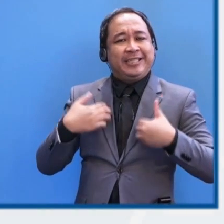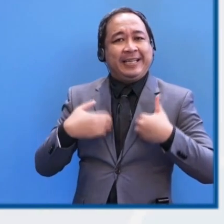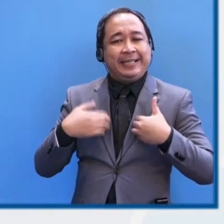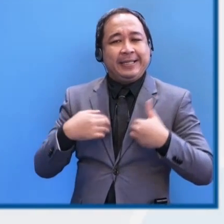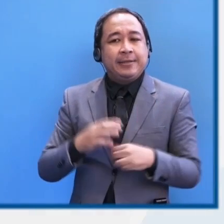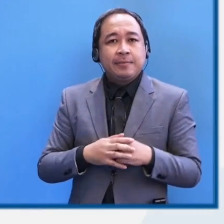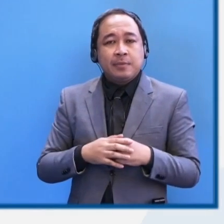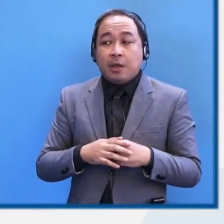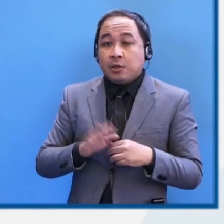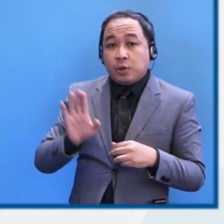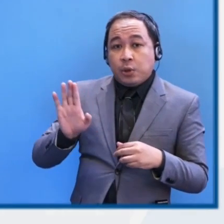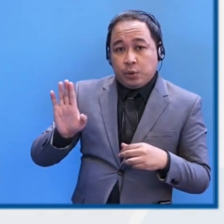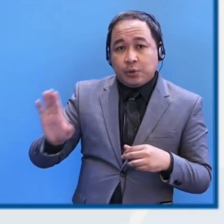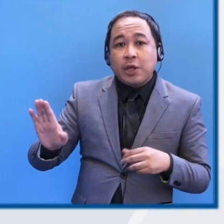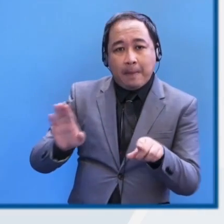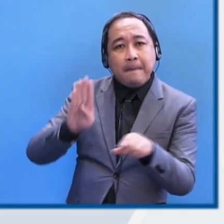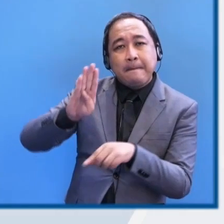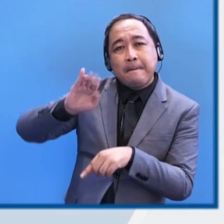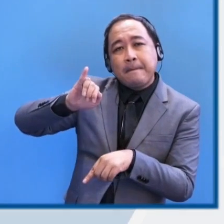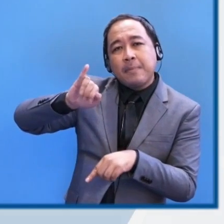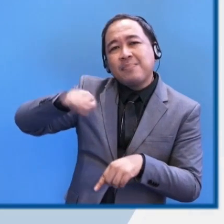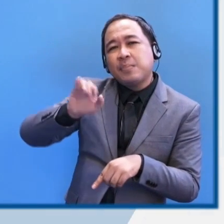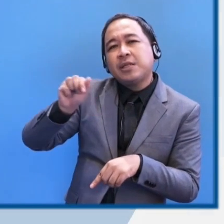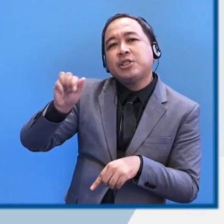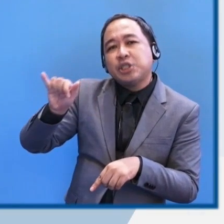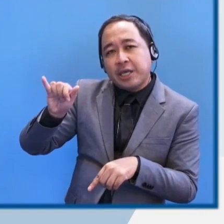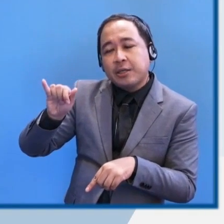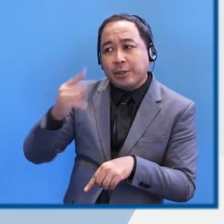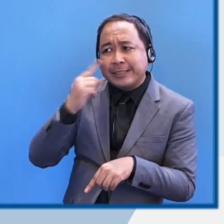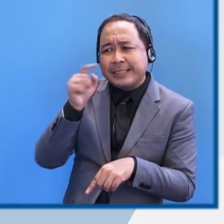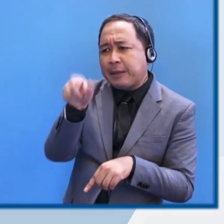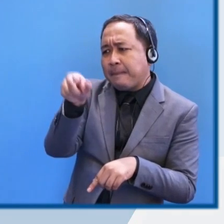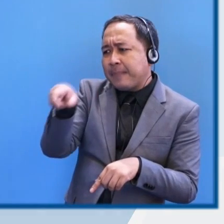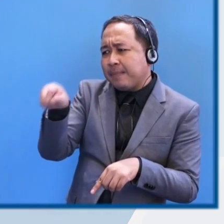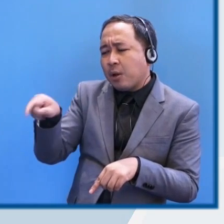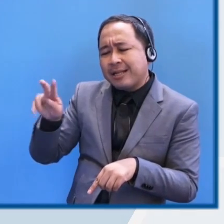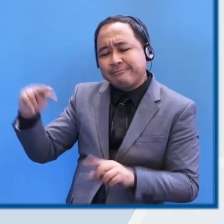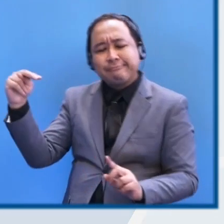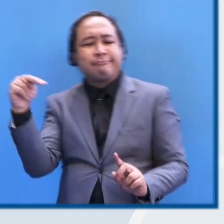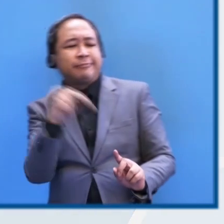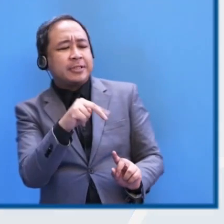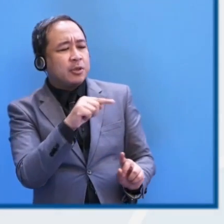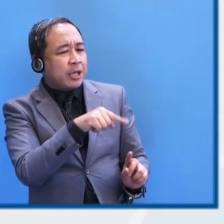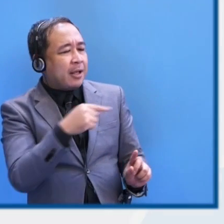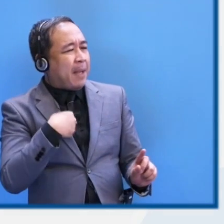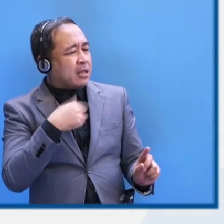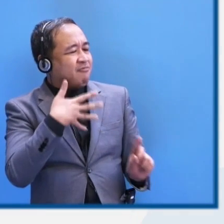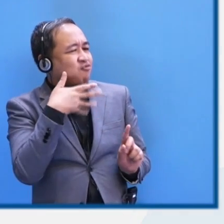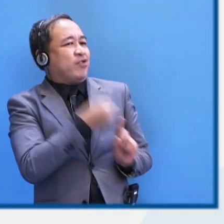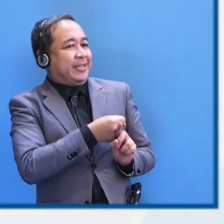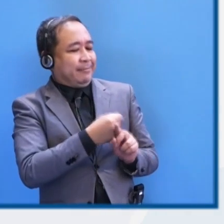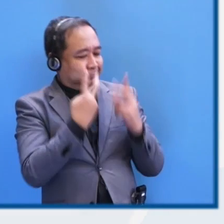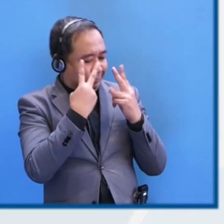the nitty-gritty of what people are thinking and what people's understanding of their own risk is. I think that's